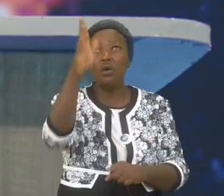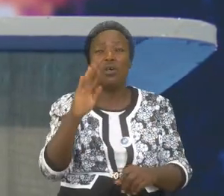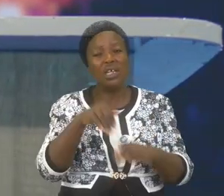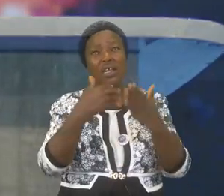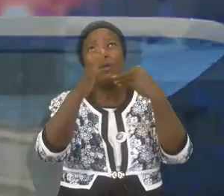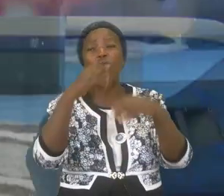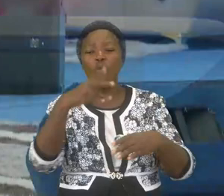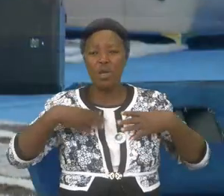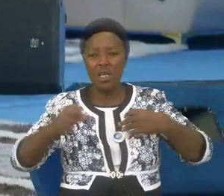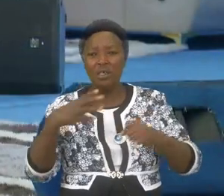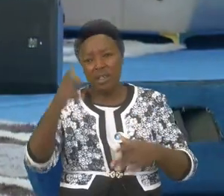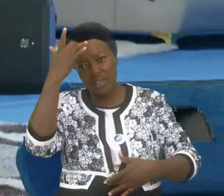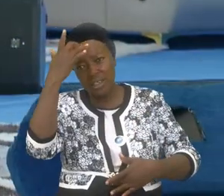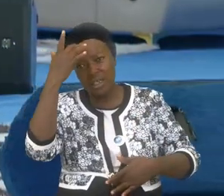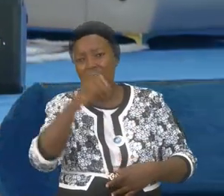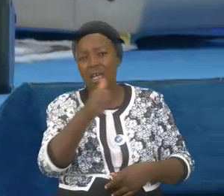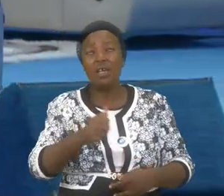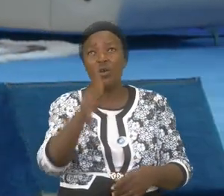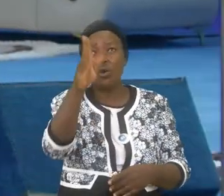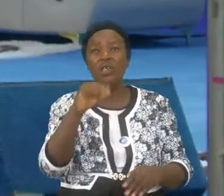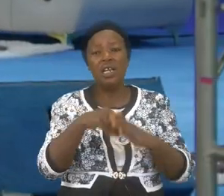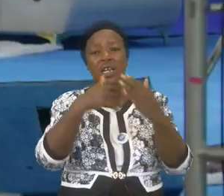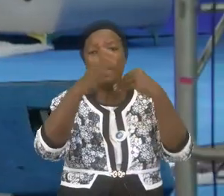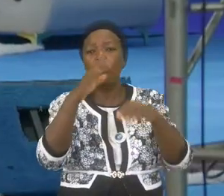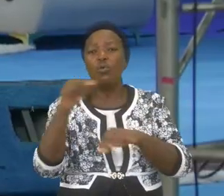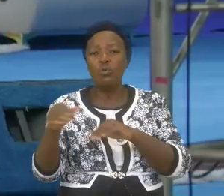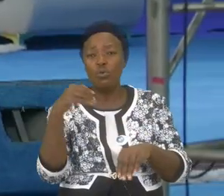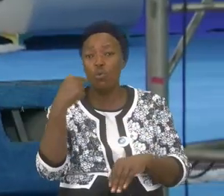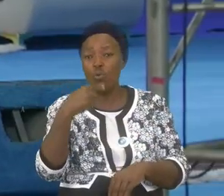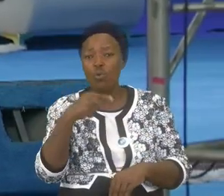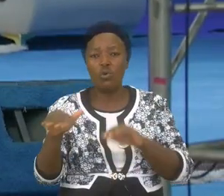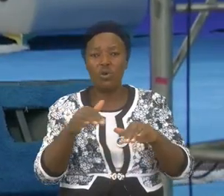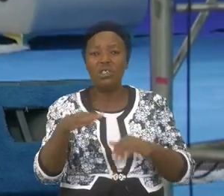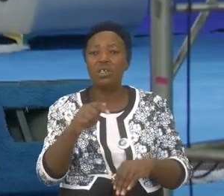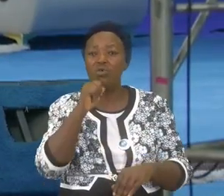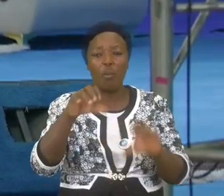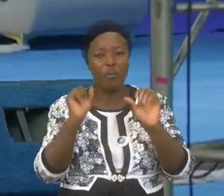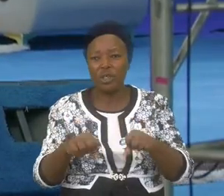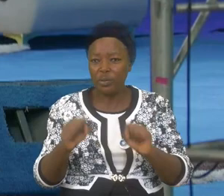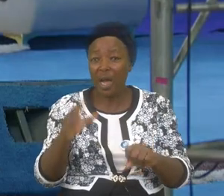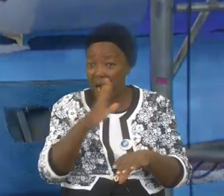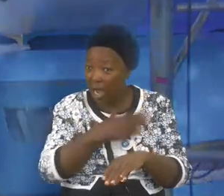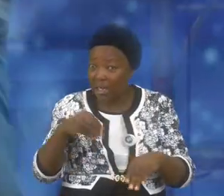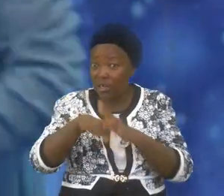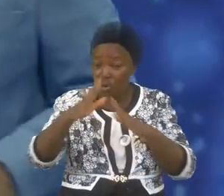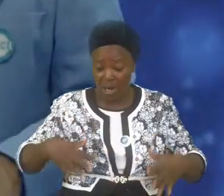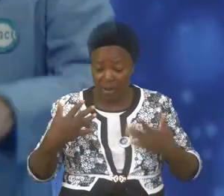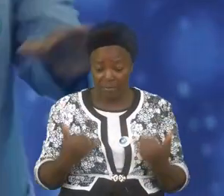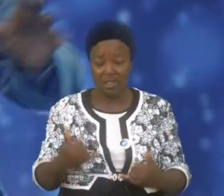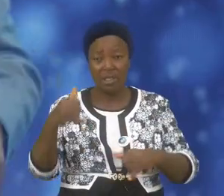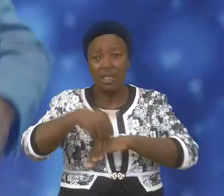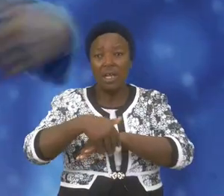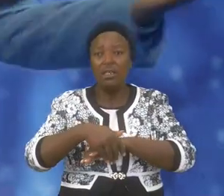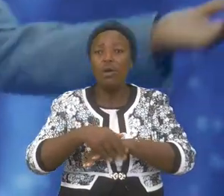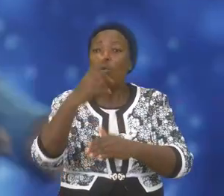does the impossible. And in your life tonight, what wise men, great men, medical men,